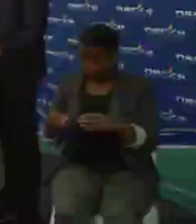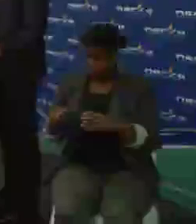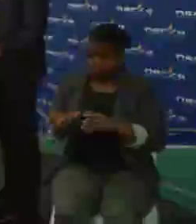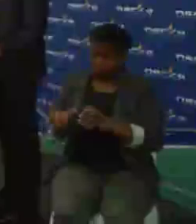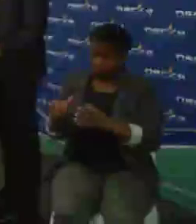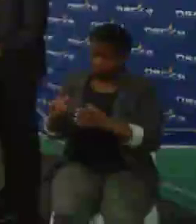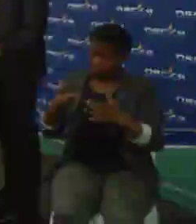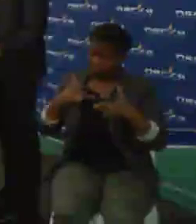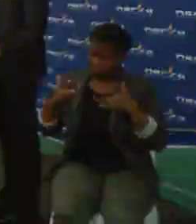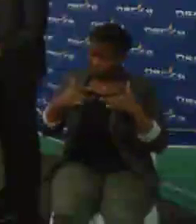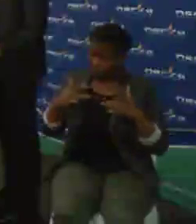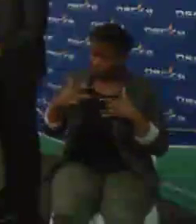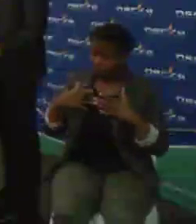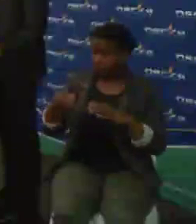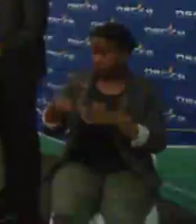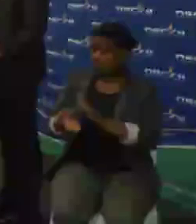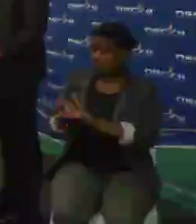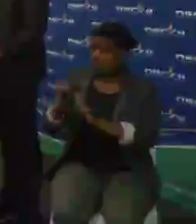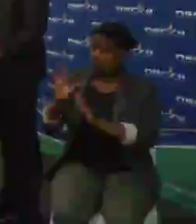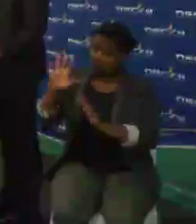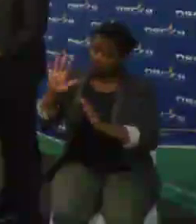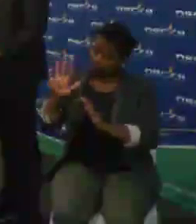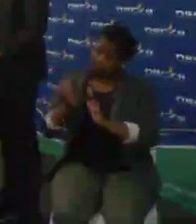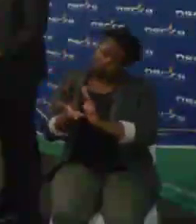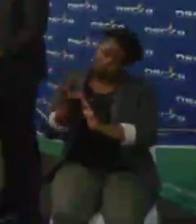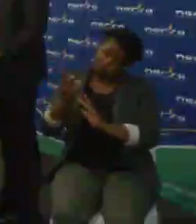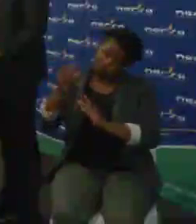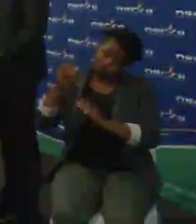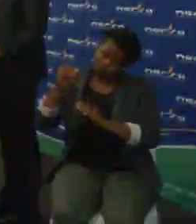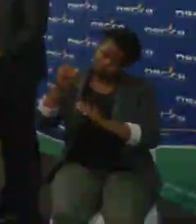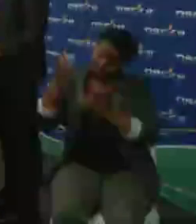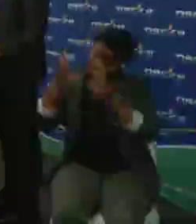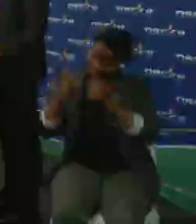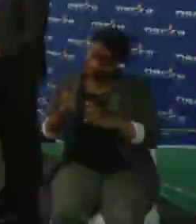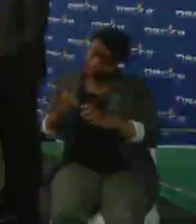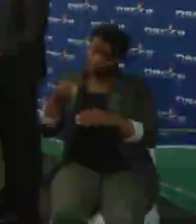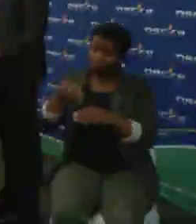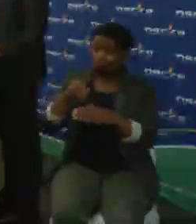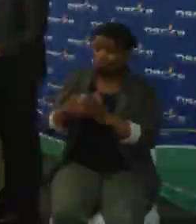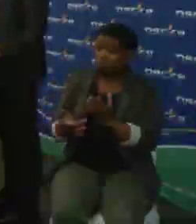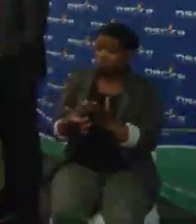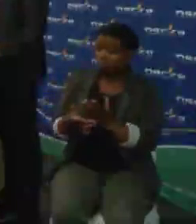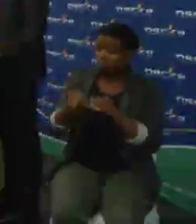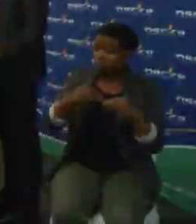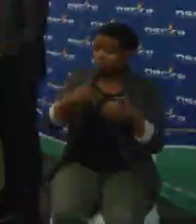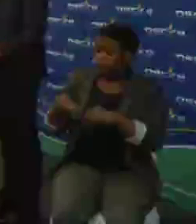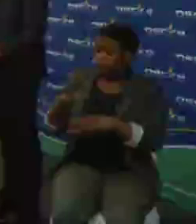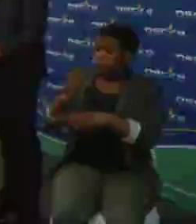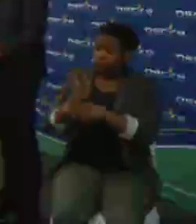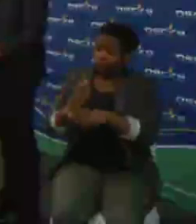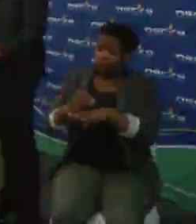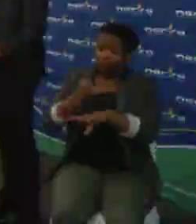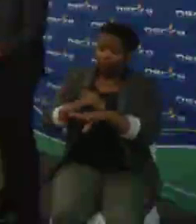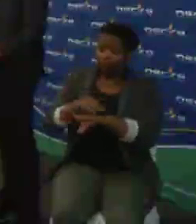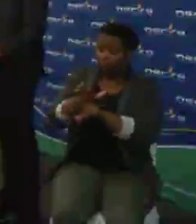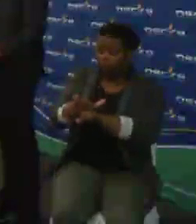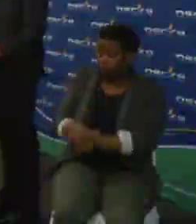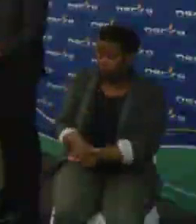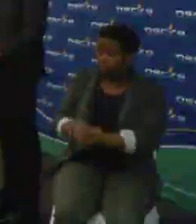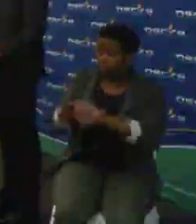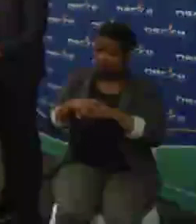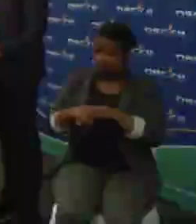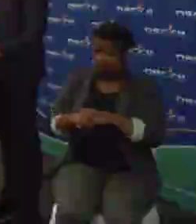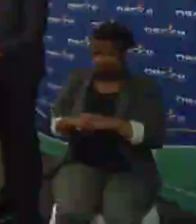deeply concerned about the impact of higher electricity tariffs. Obviously, high input costs will put many businesses, including our members, under pressure. Considering